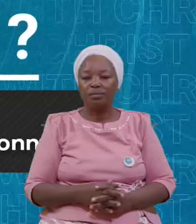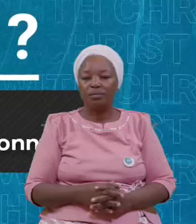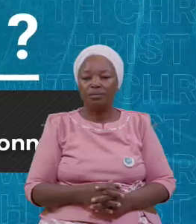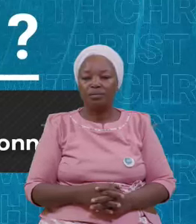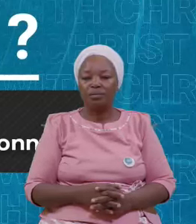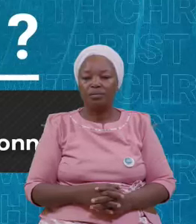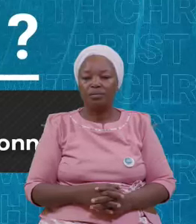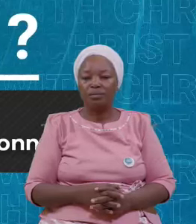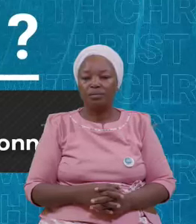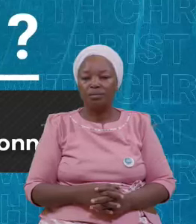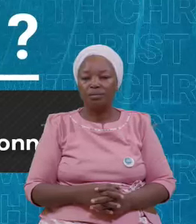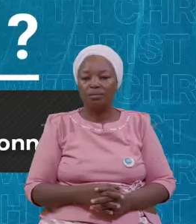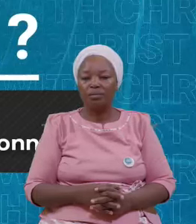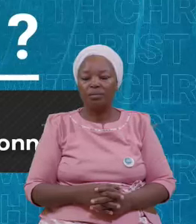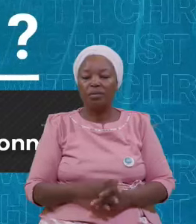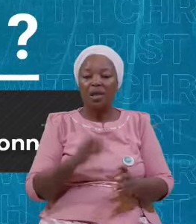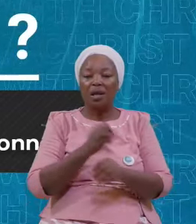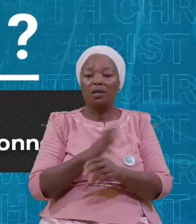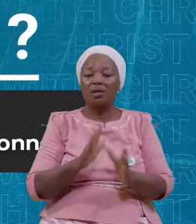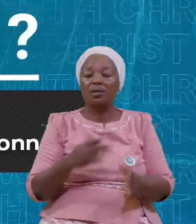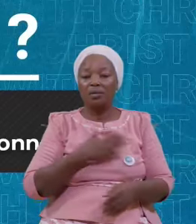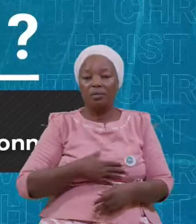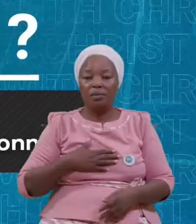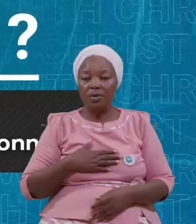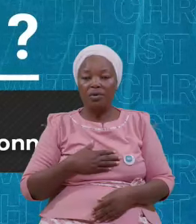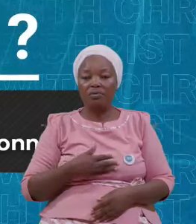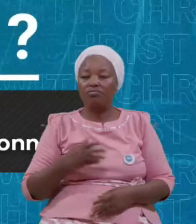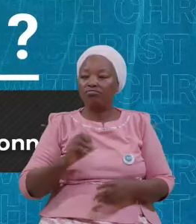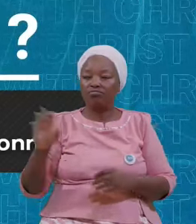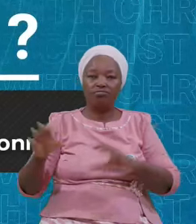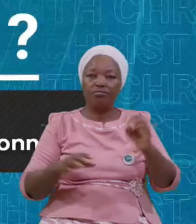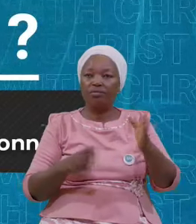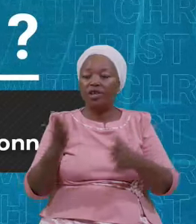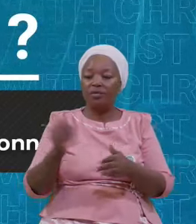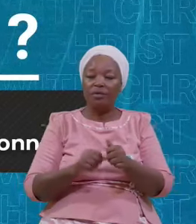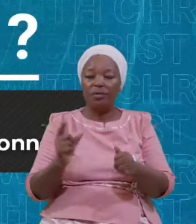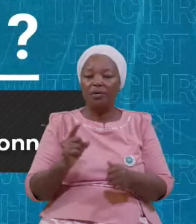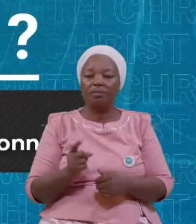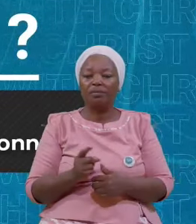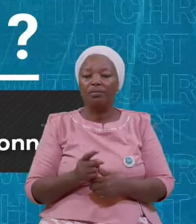Counselors, please spread yourself all over.